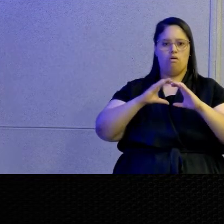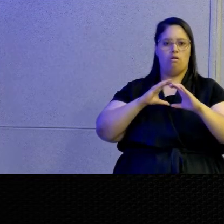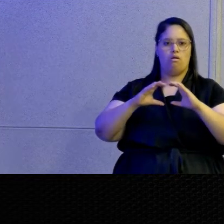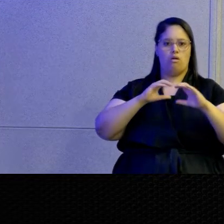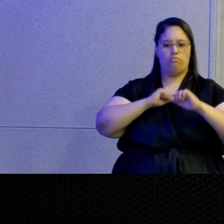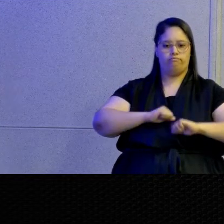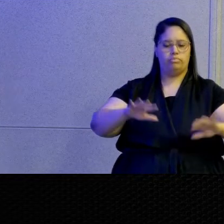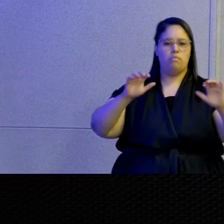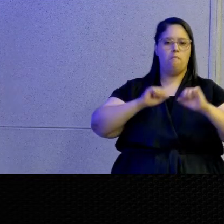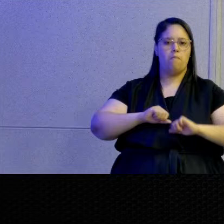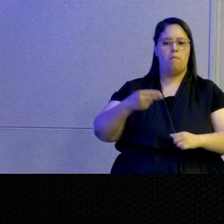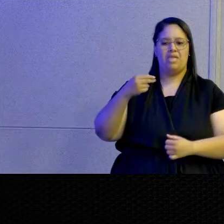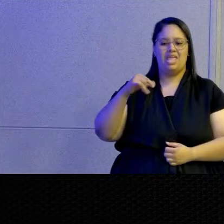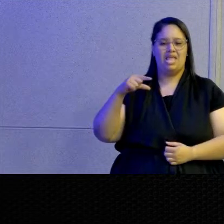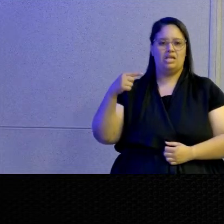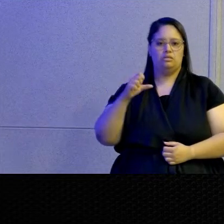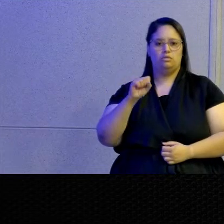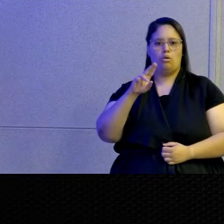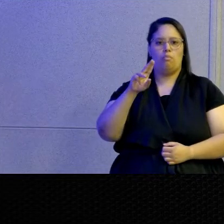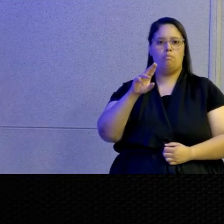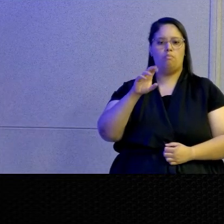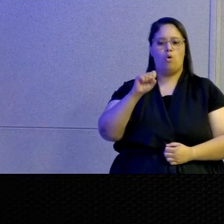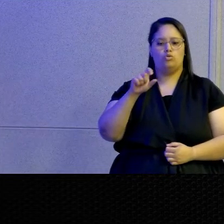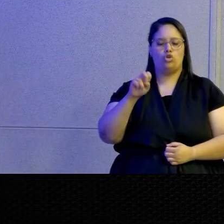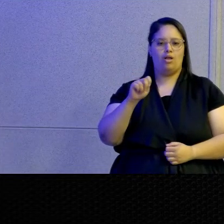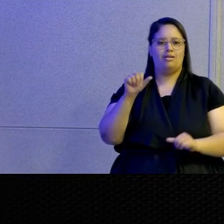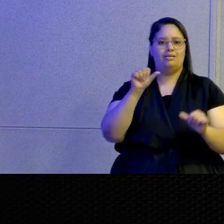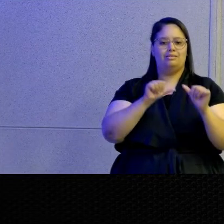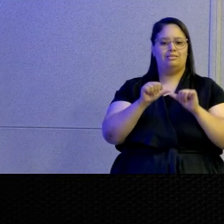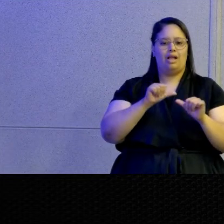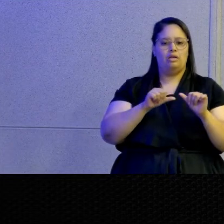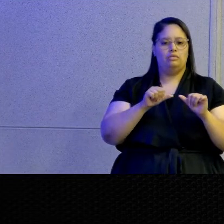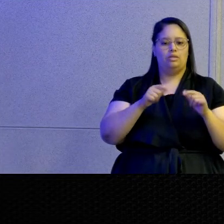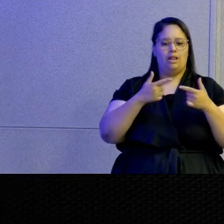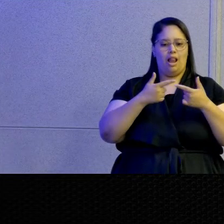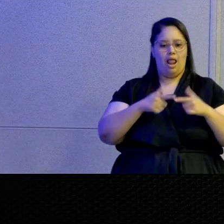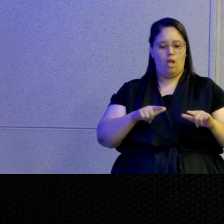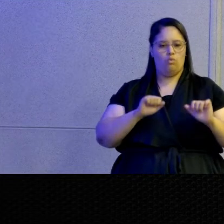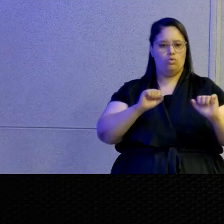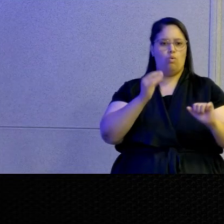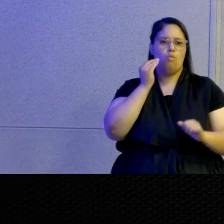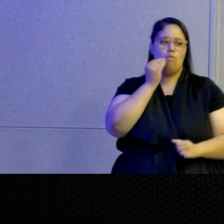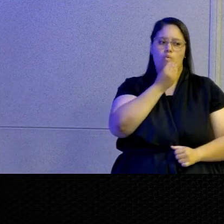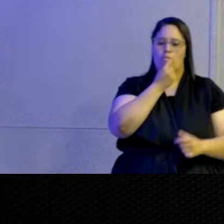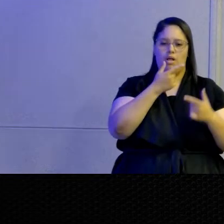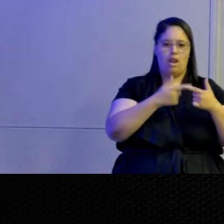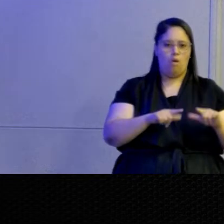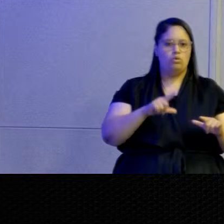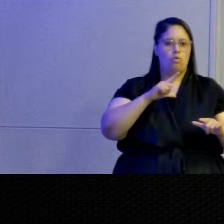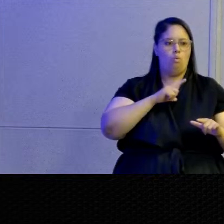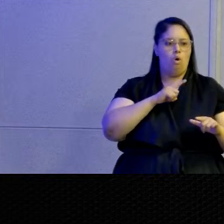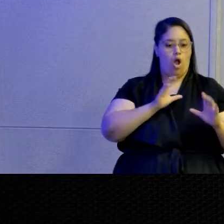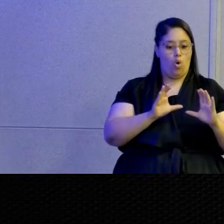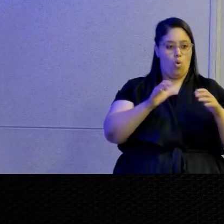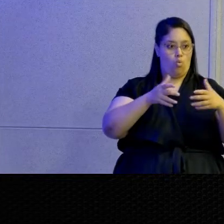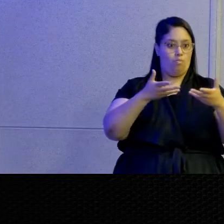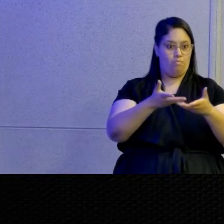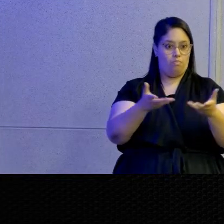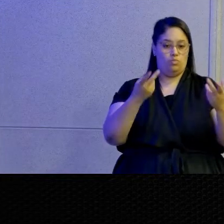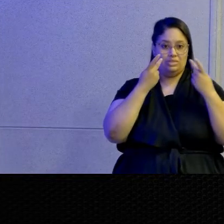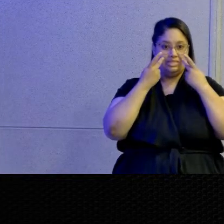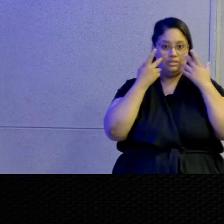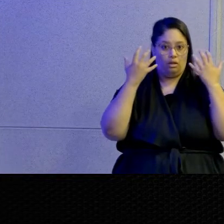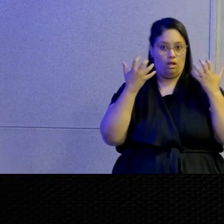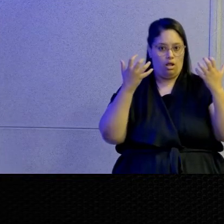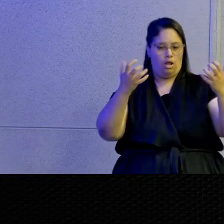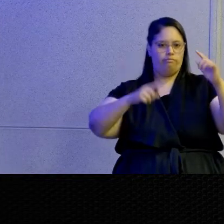of Higgs boson to them in a language and sometimes in their languages, home languages. Because the group now, if you see in the room,